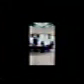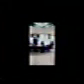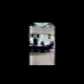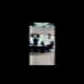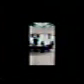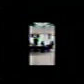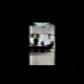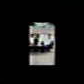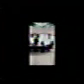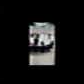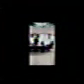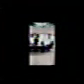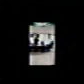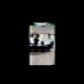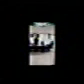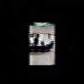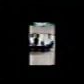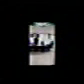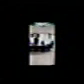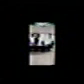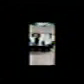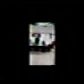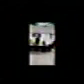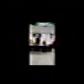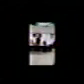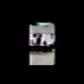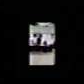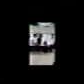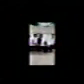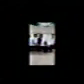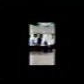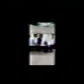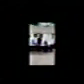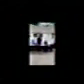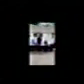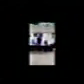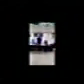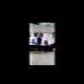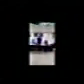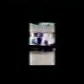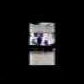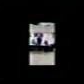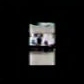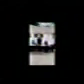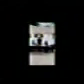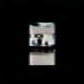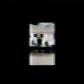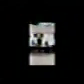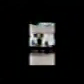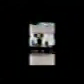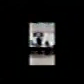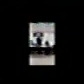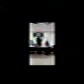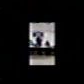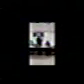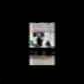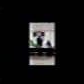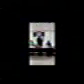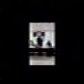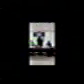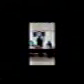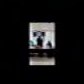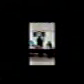upon your life. I said authority is coming your way. And ability is